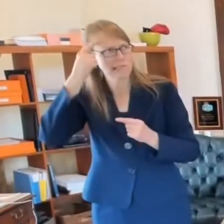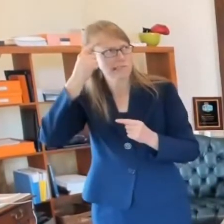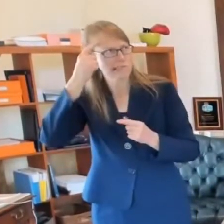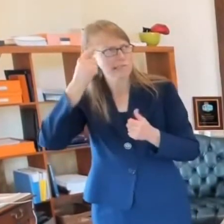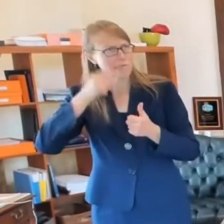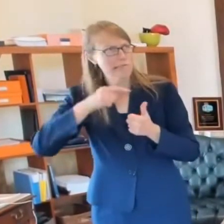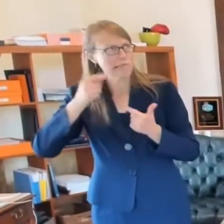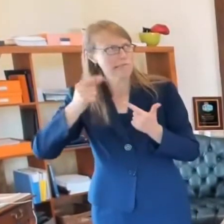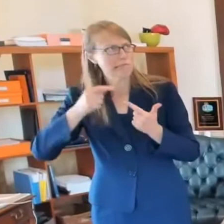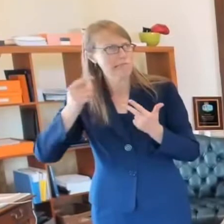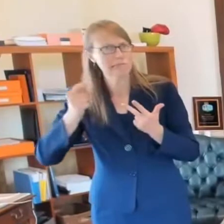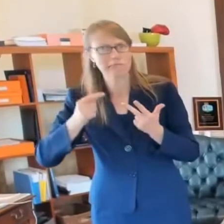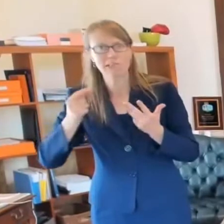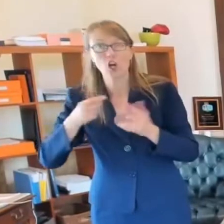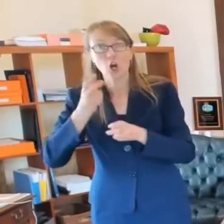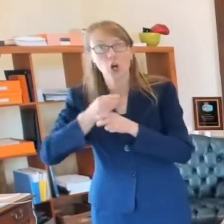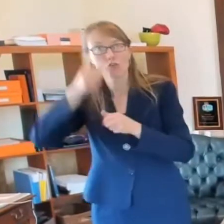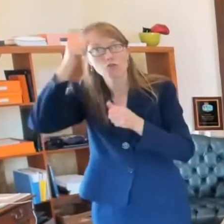so